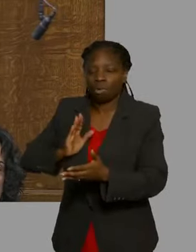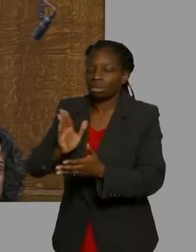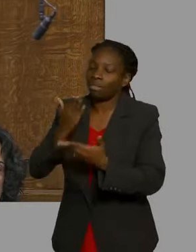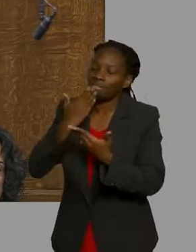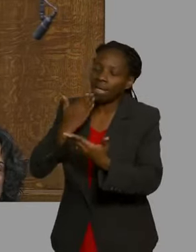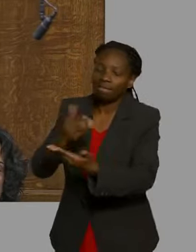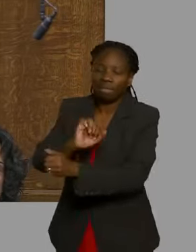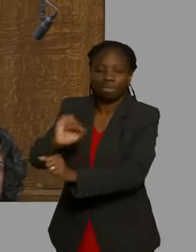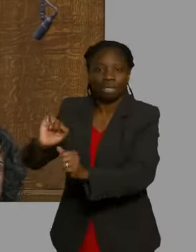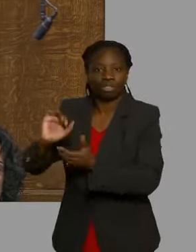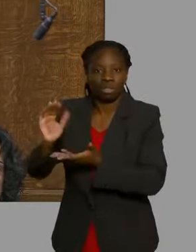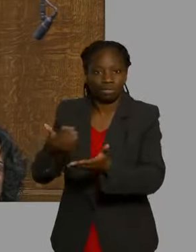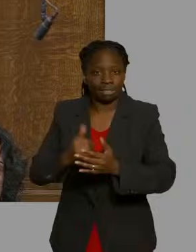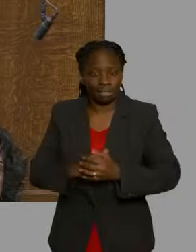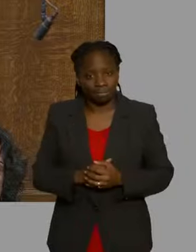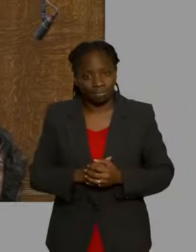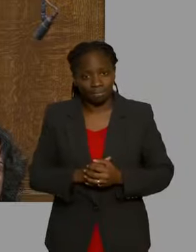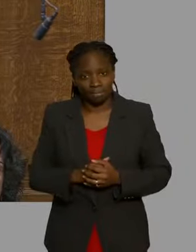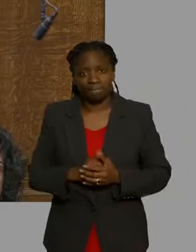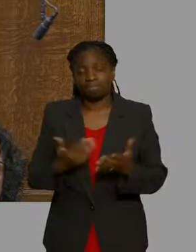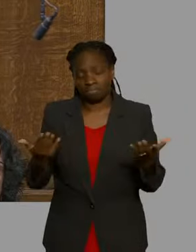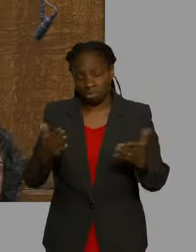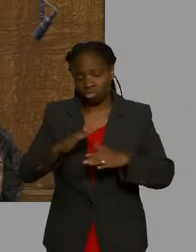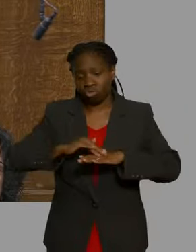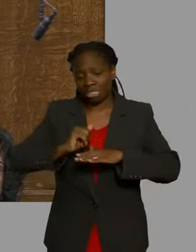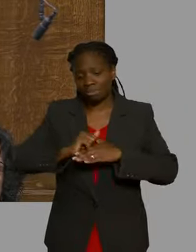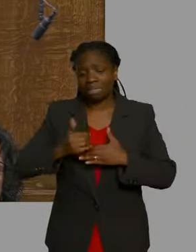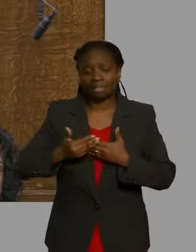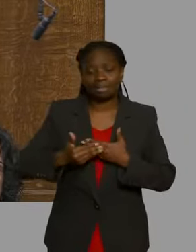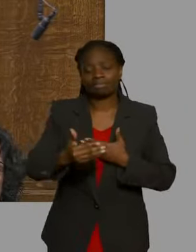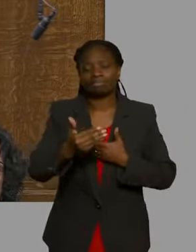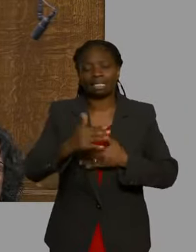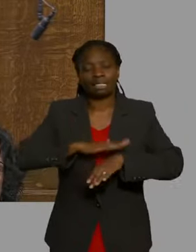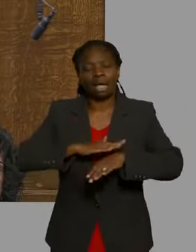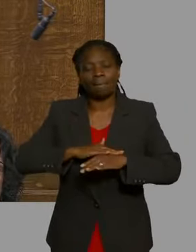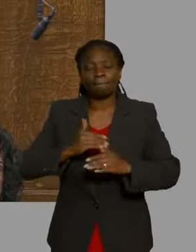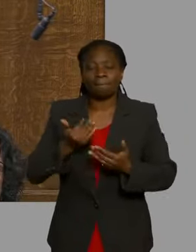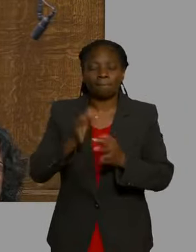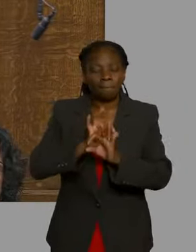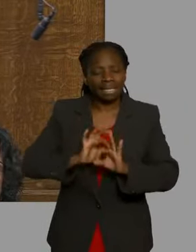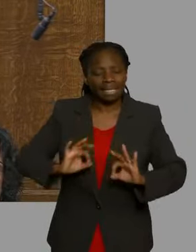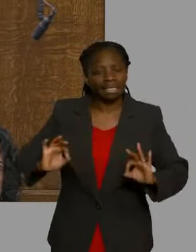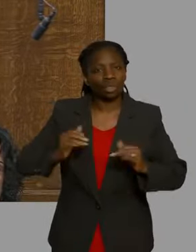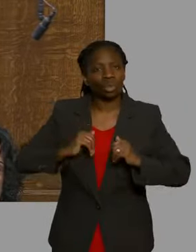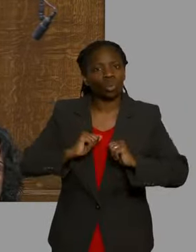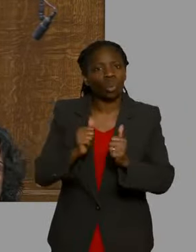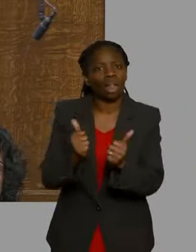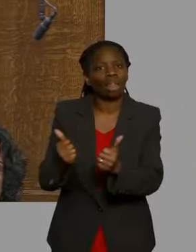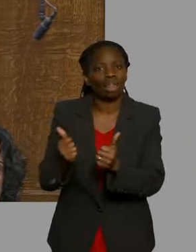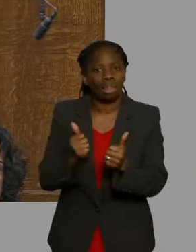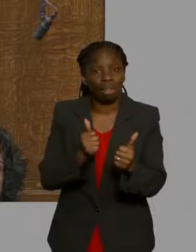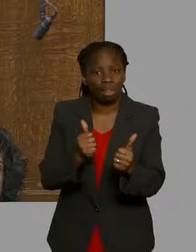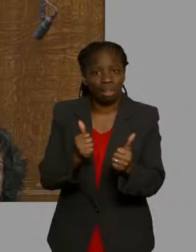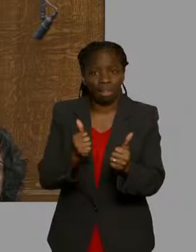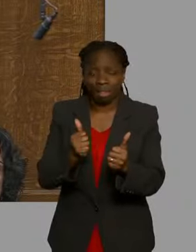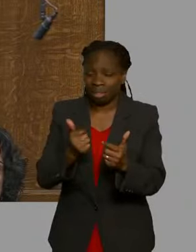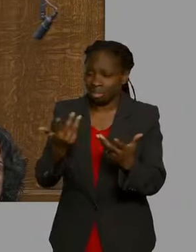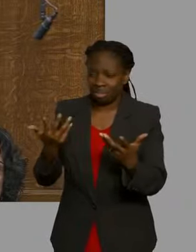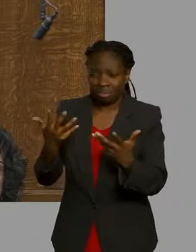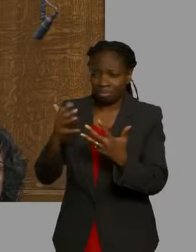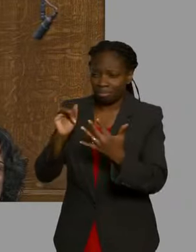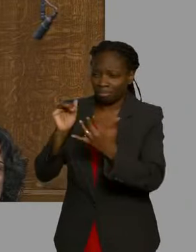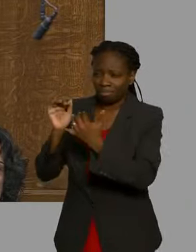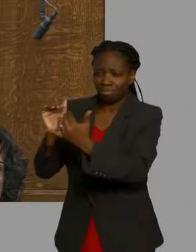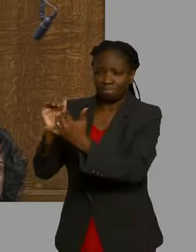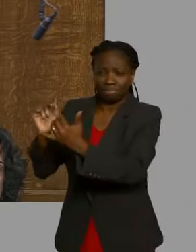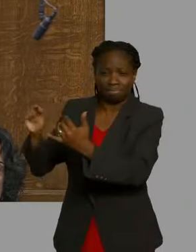peace and goodwill. Given there are more conflicts now than at any time since World War II, and that all wars end with a